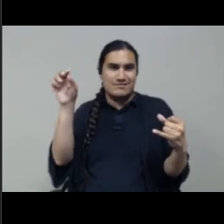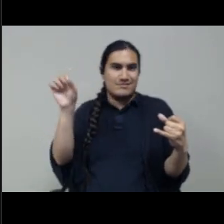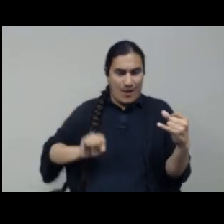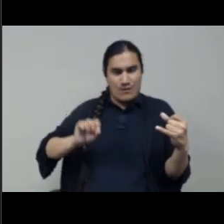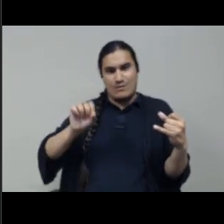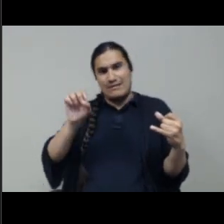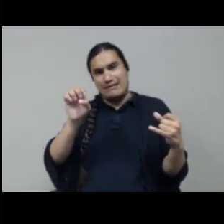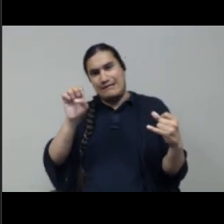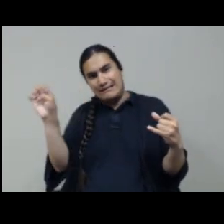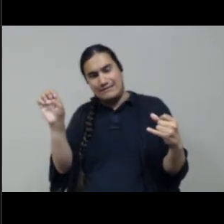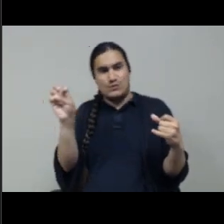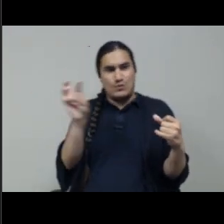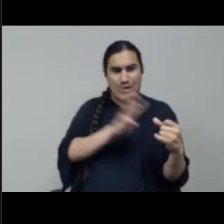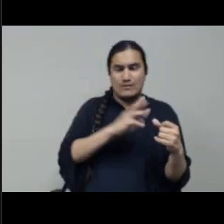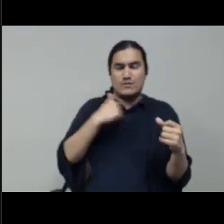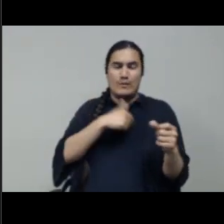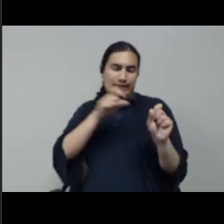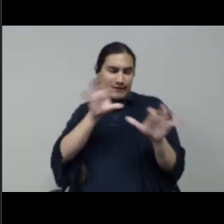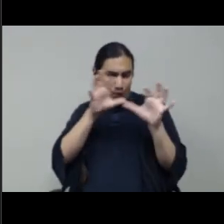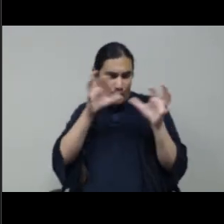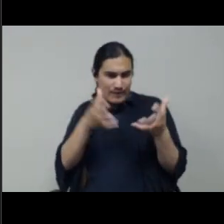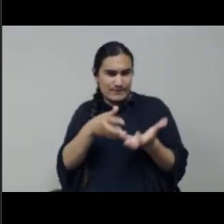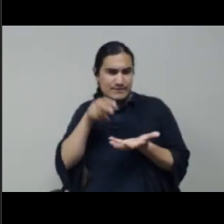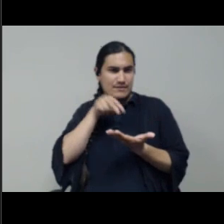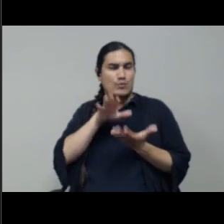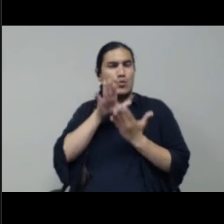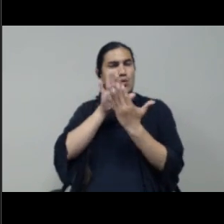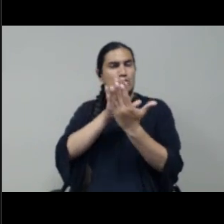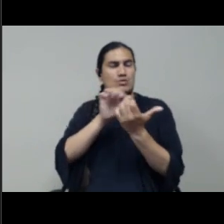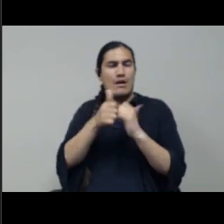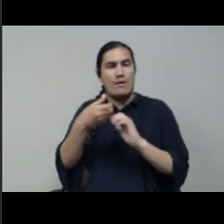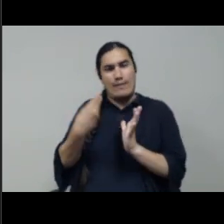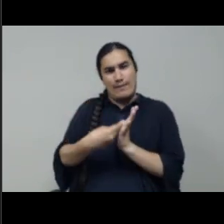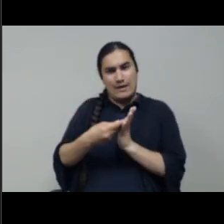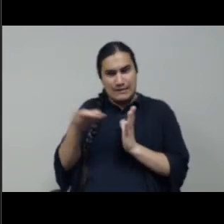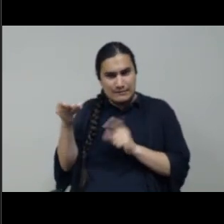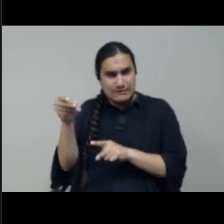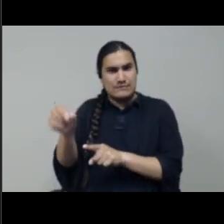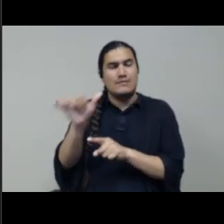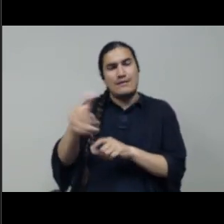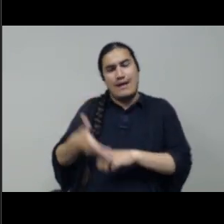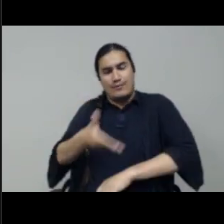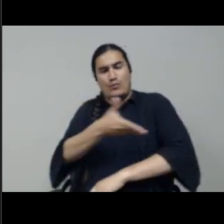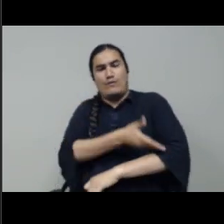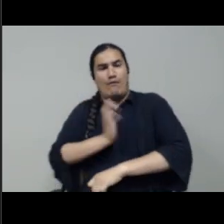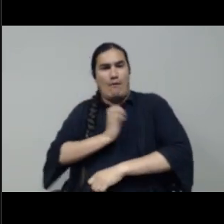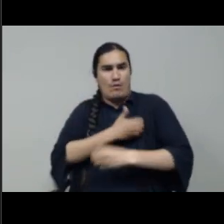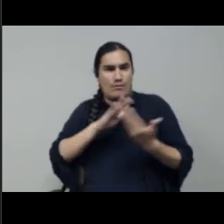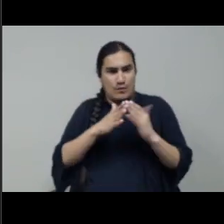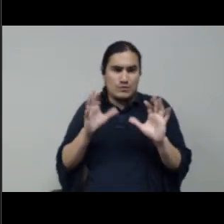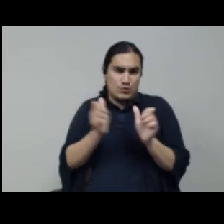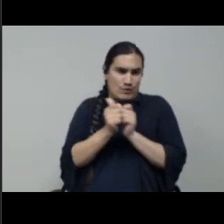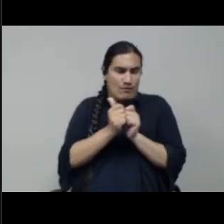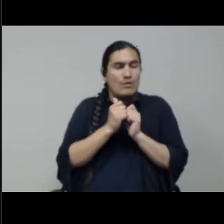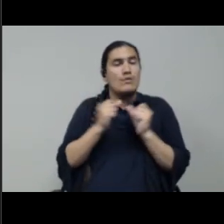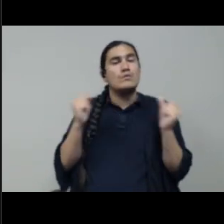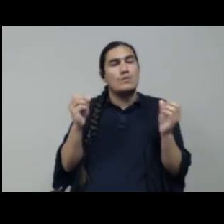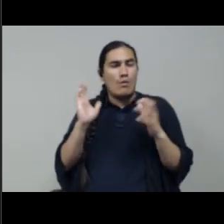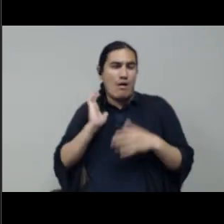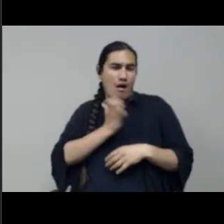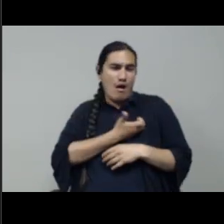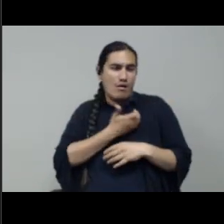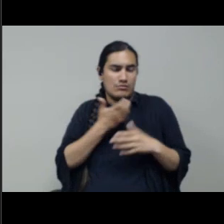it as a holistic approach on what those dollars are delivering and how they're improving our communities as a whole. I think that our effort to try and get this